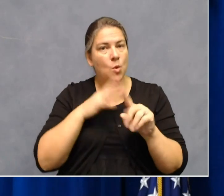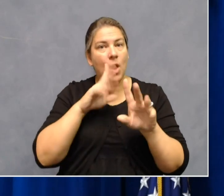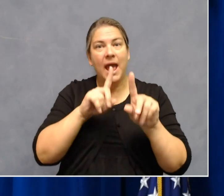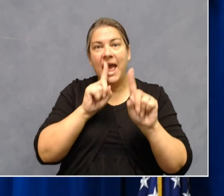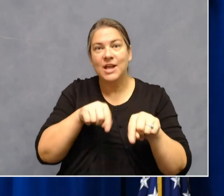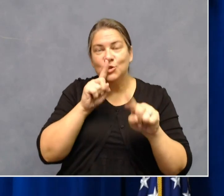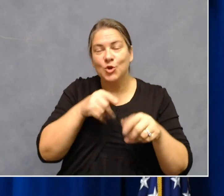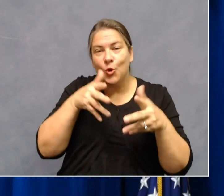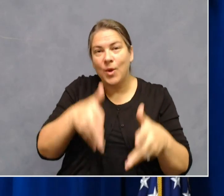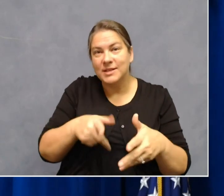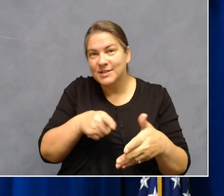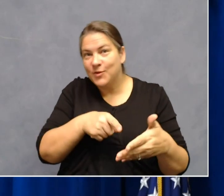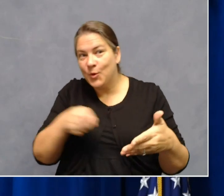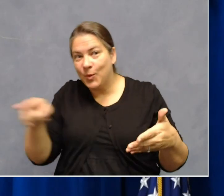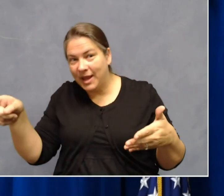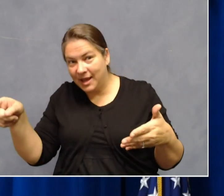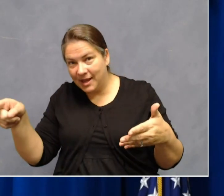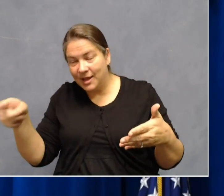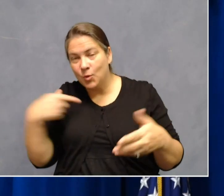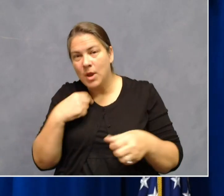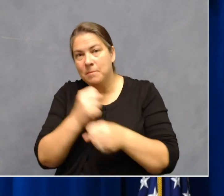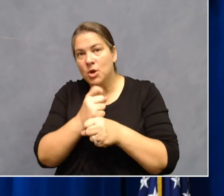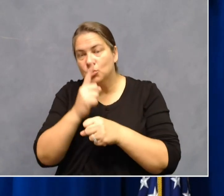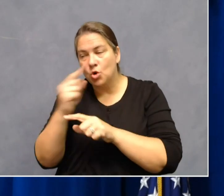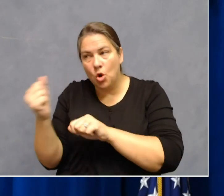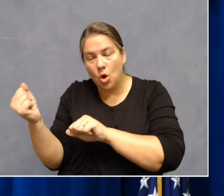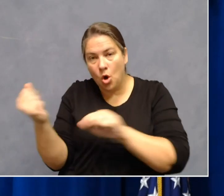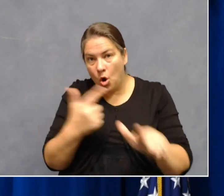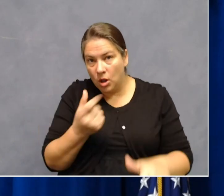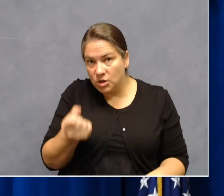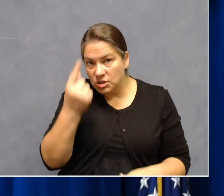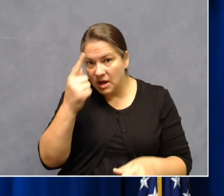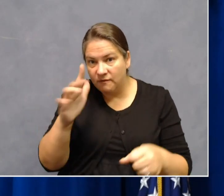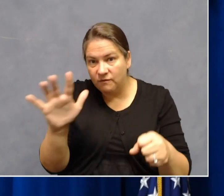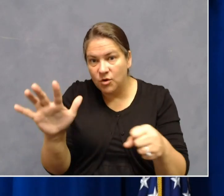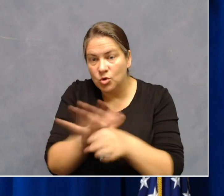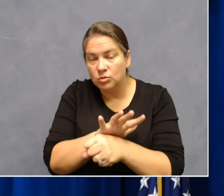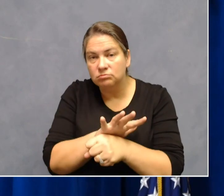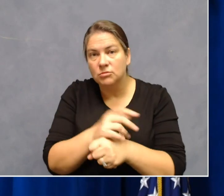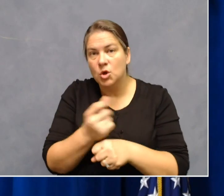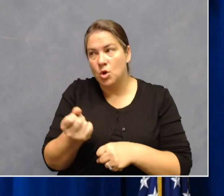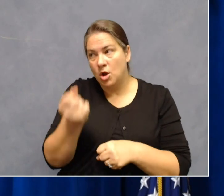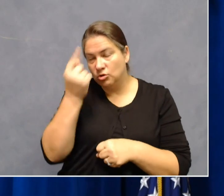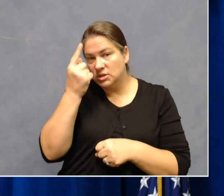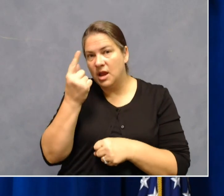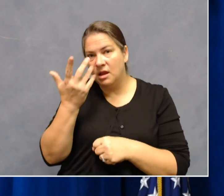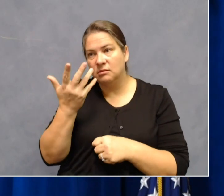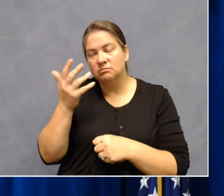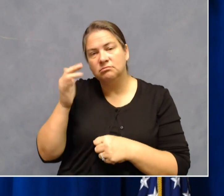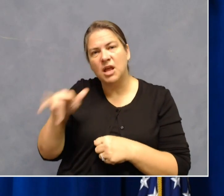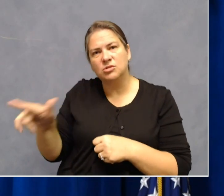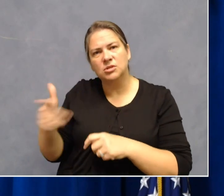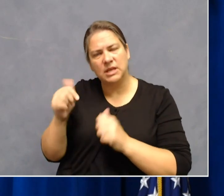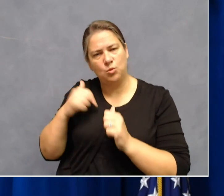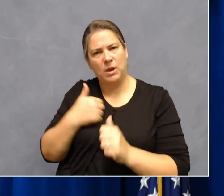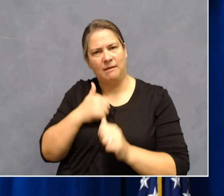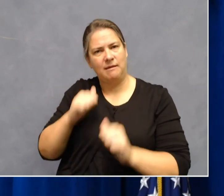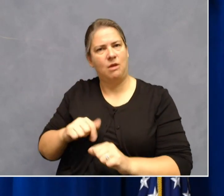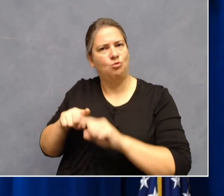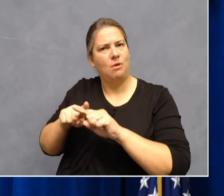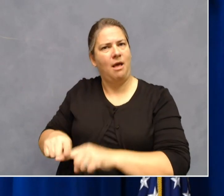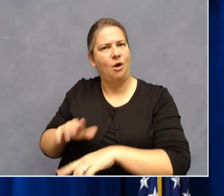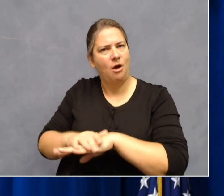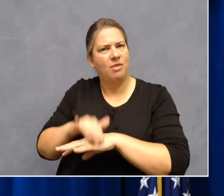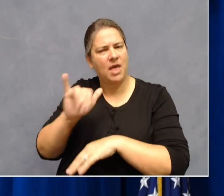everybody fully understands it and its reliability before we actually put it into practice.